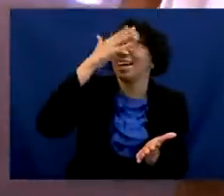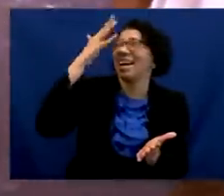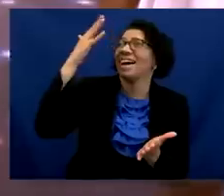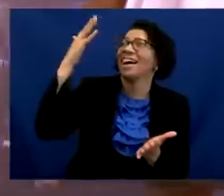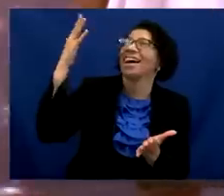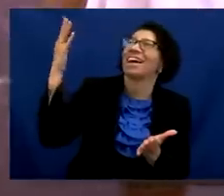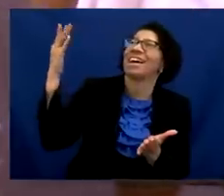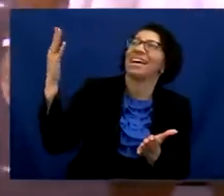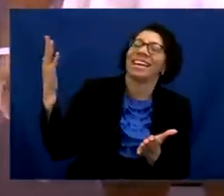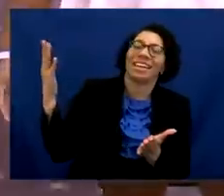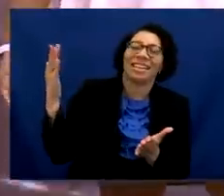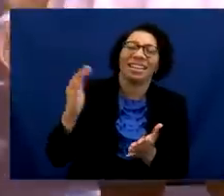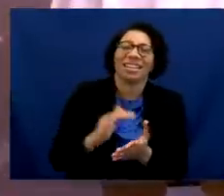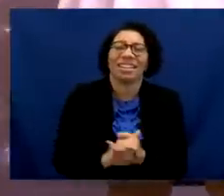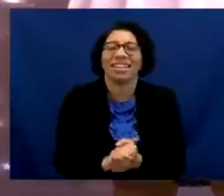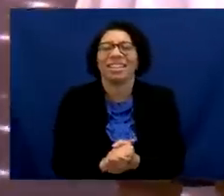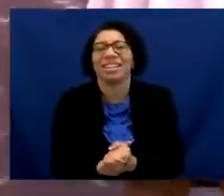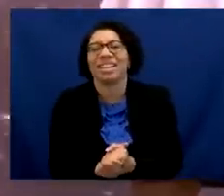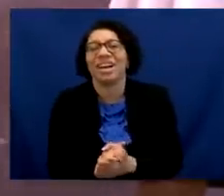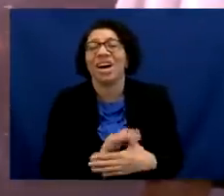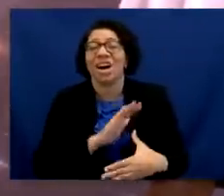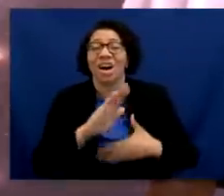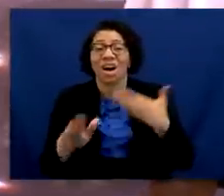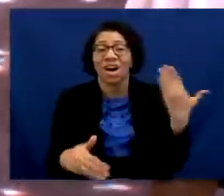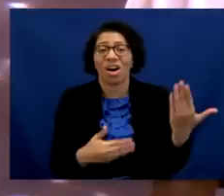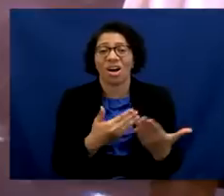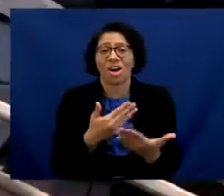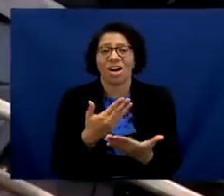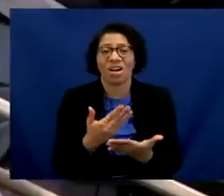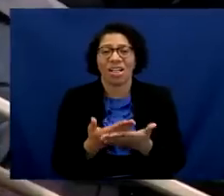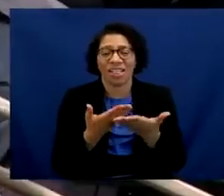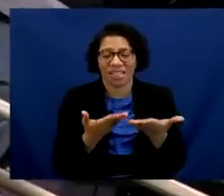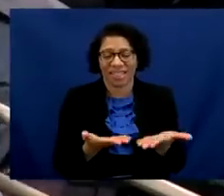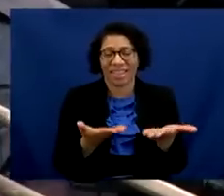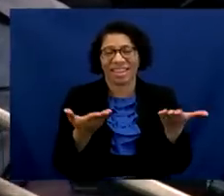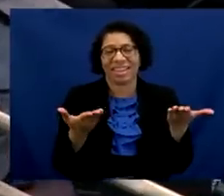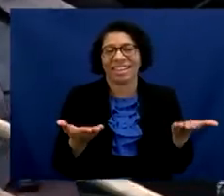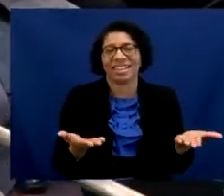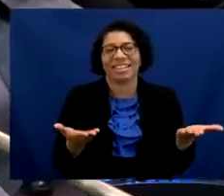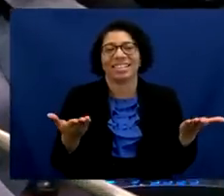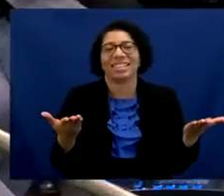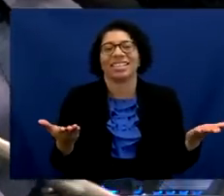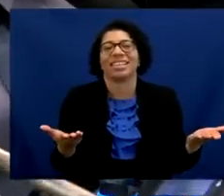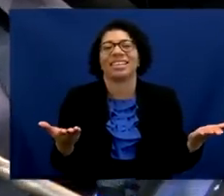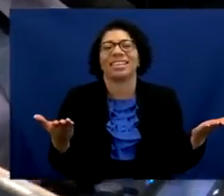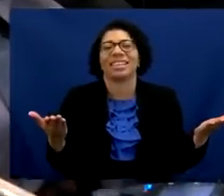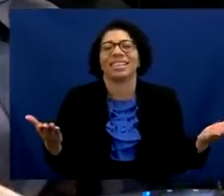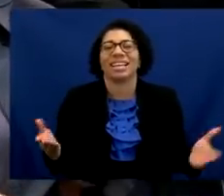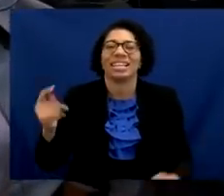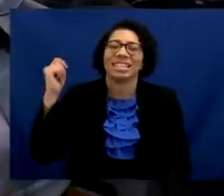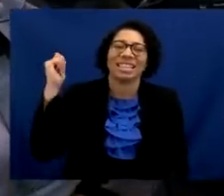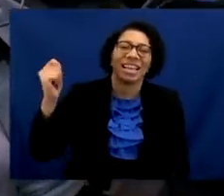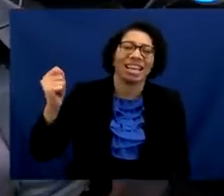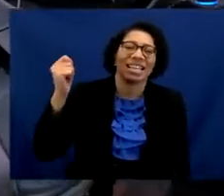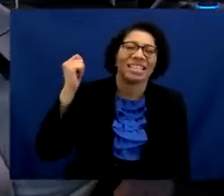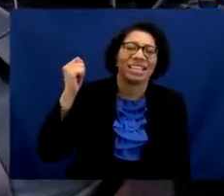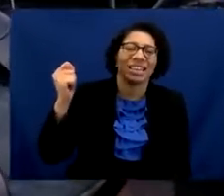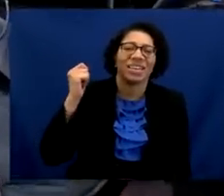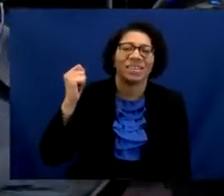glorified. Everybody say, all creation. All creation. Come on, they're going to testify.